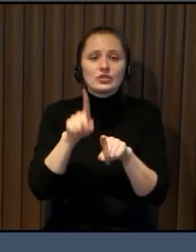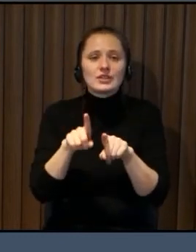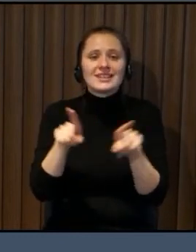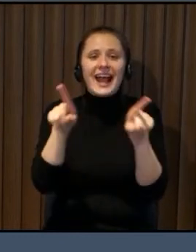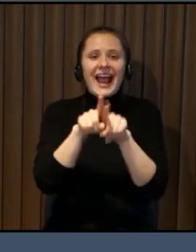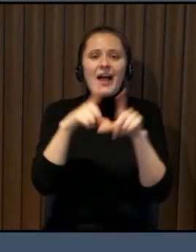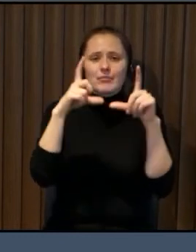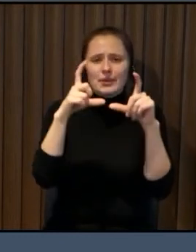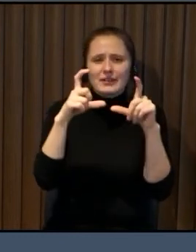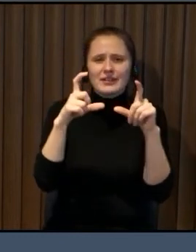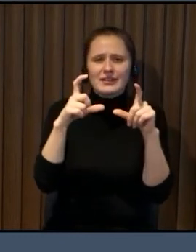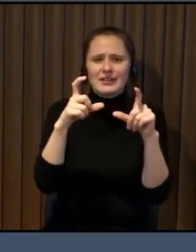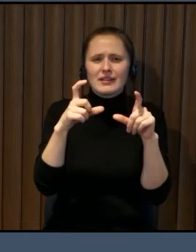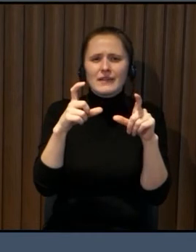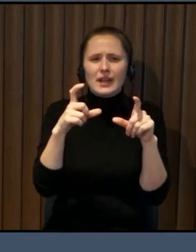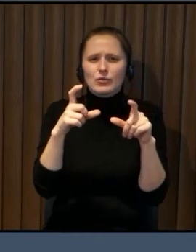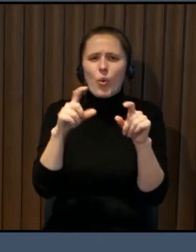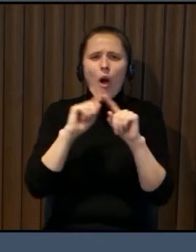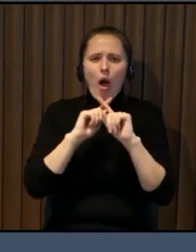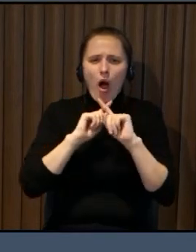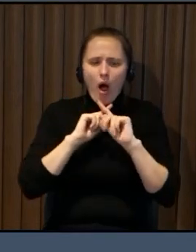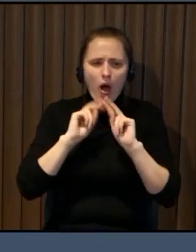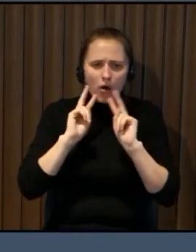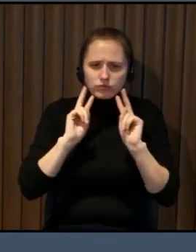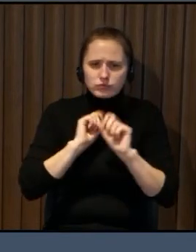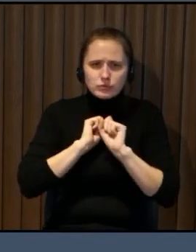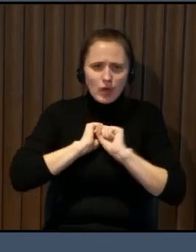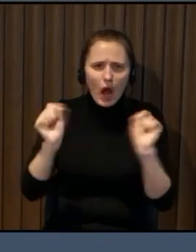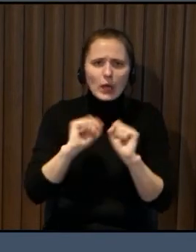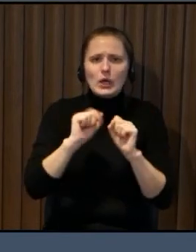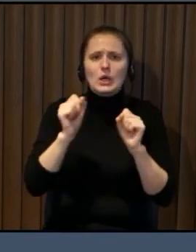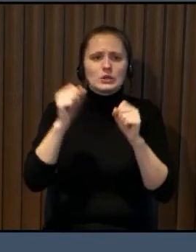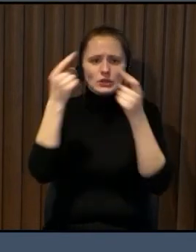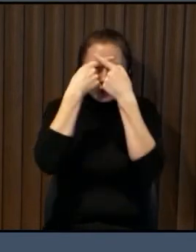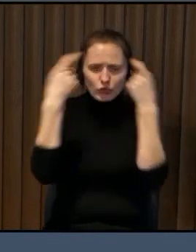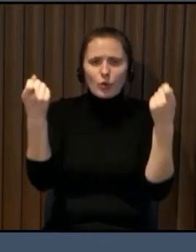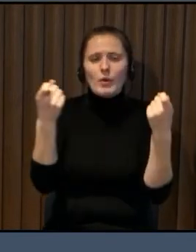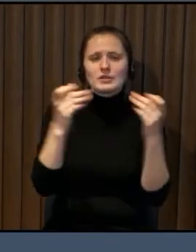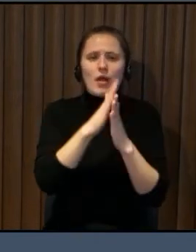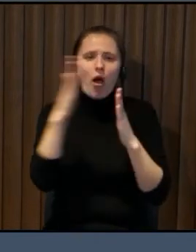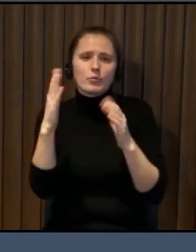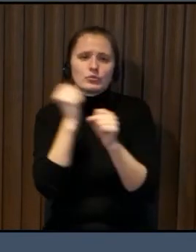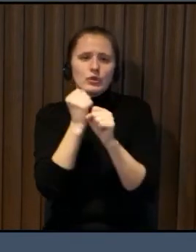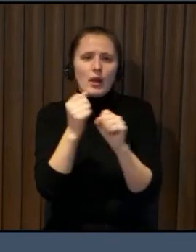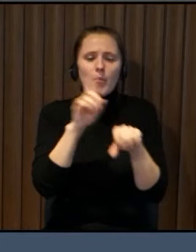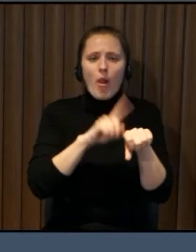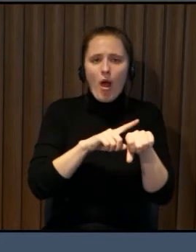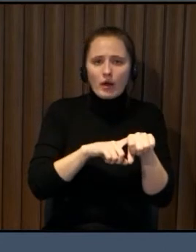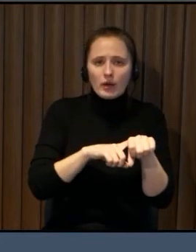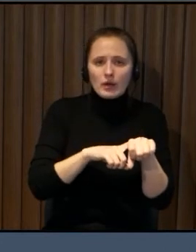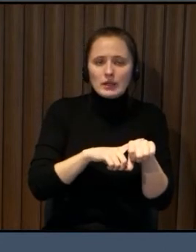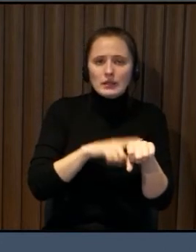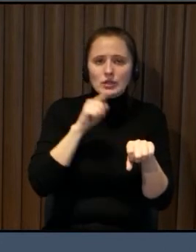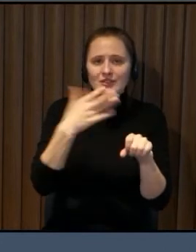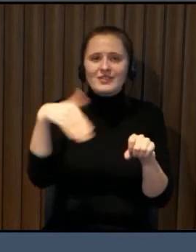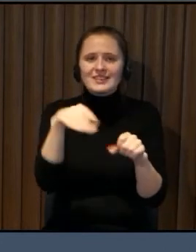poster about a specific event, or if there is some emergency information about the working